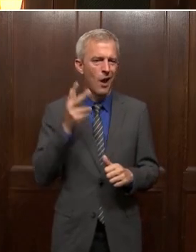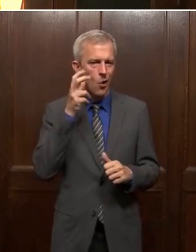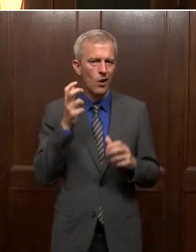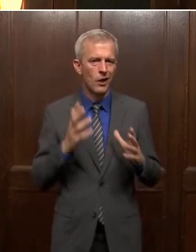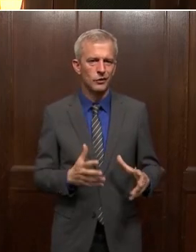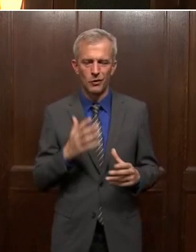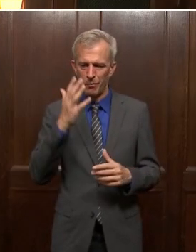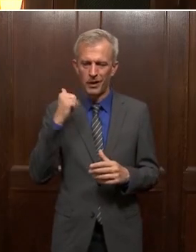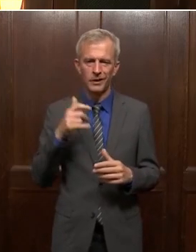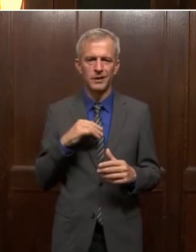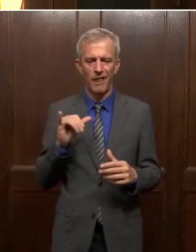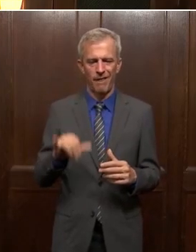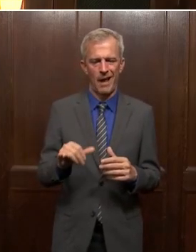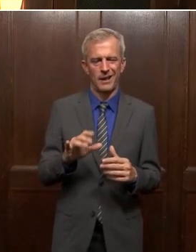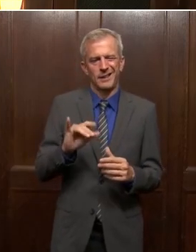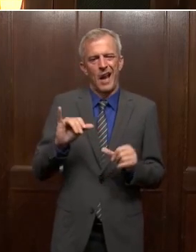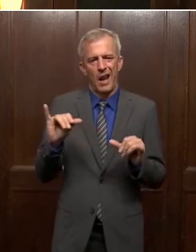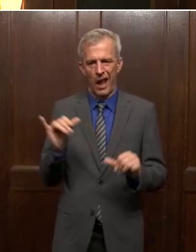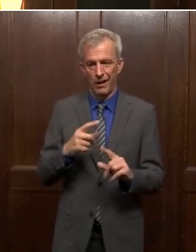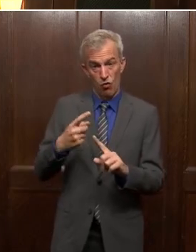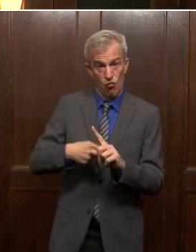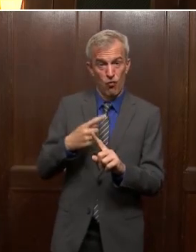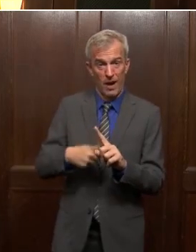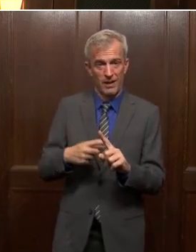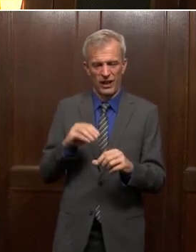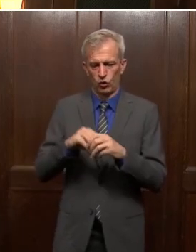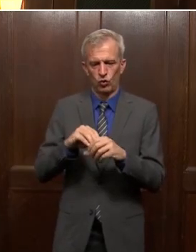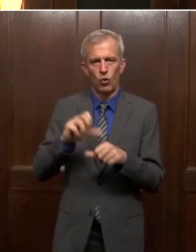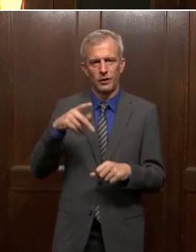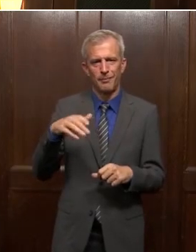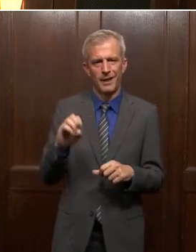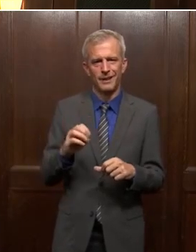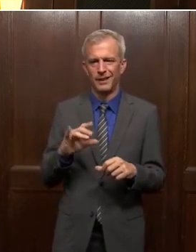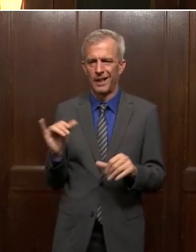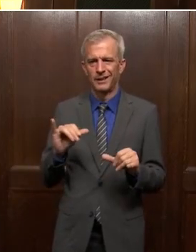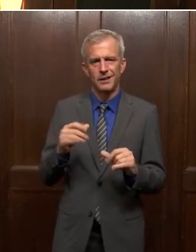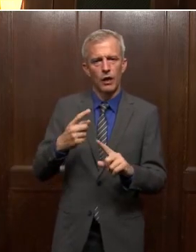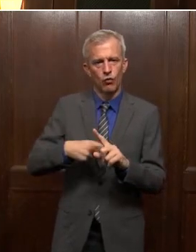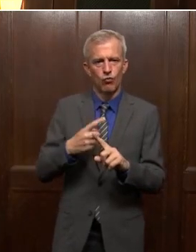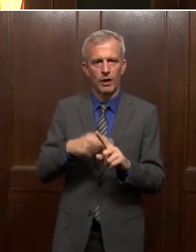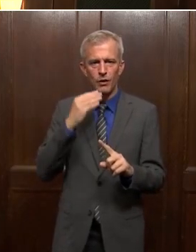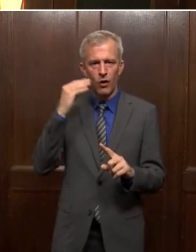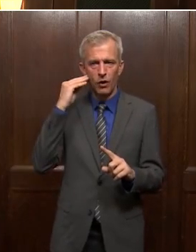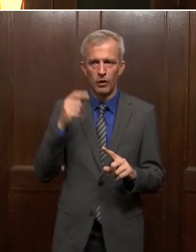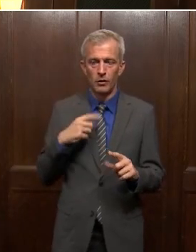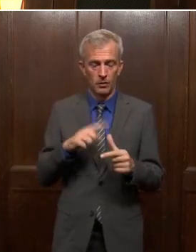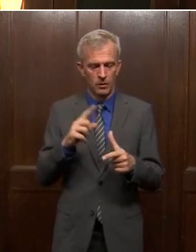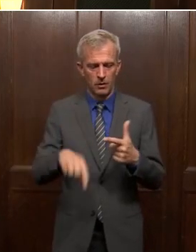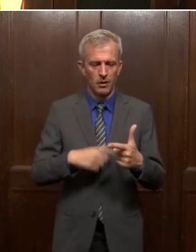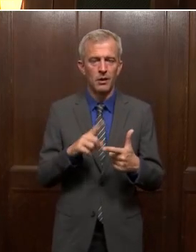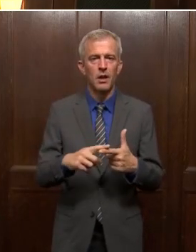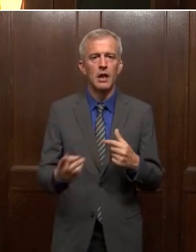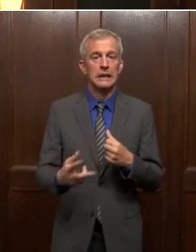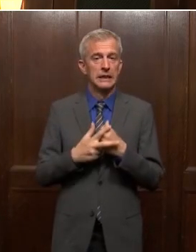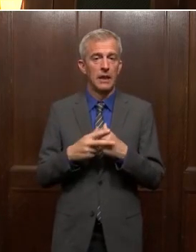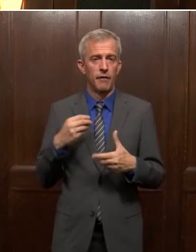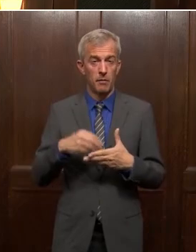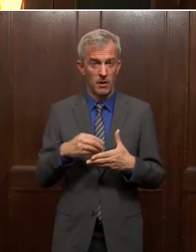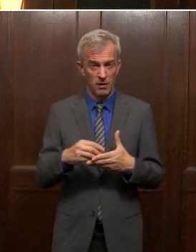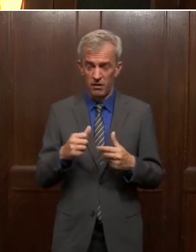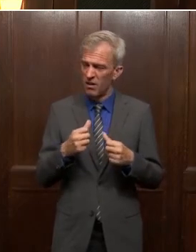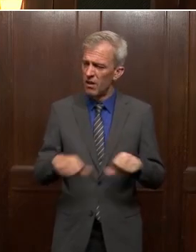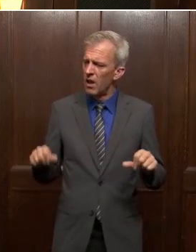to an extension of someone's home. Also, with respect to saving money, has there been any more discussions